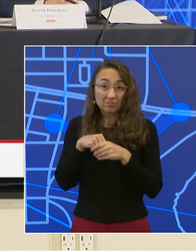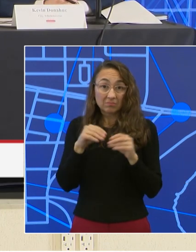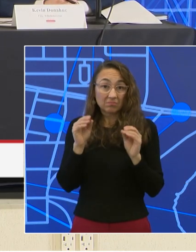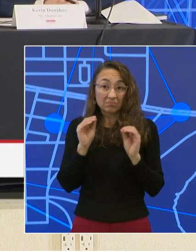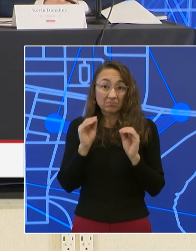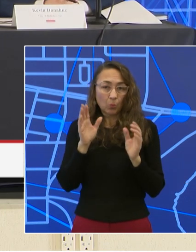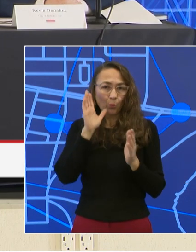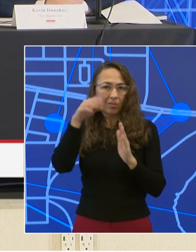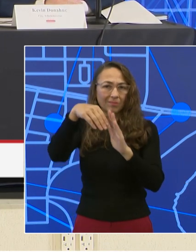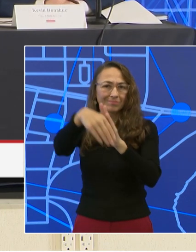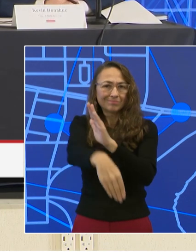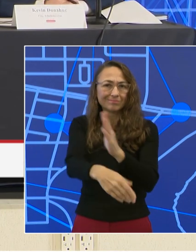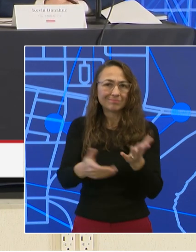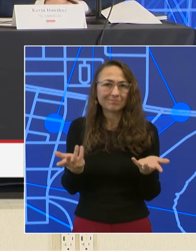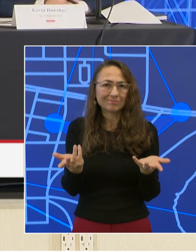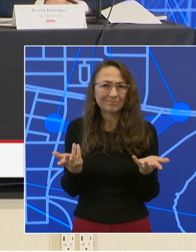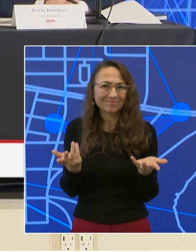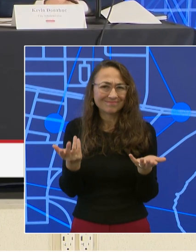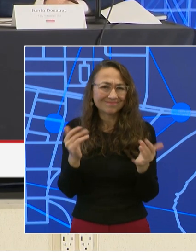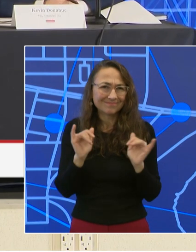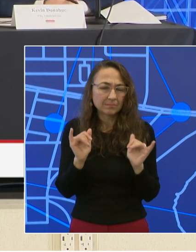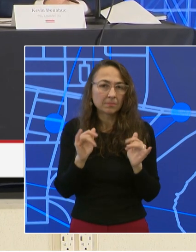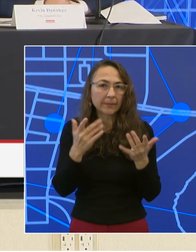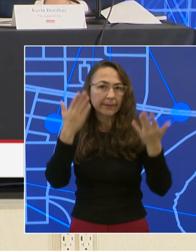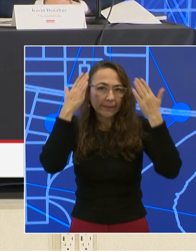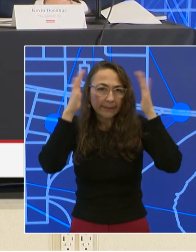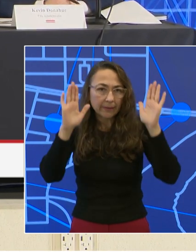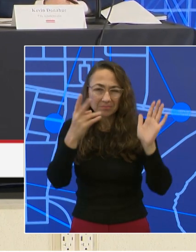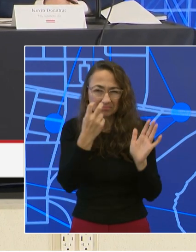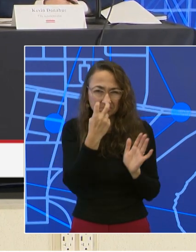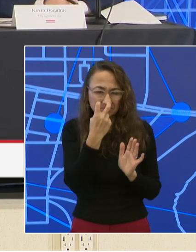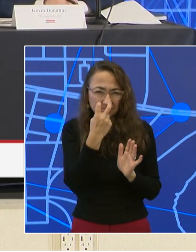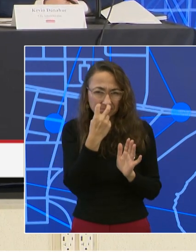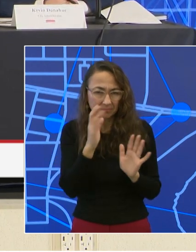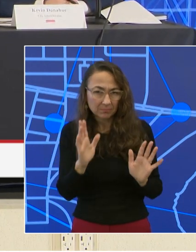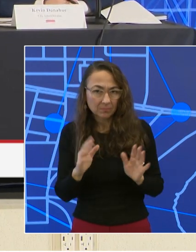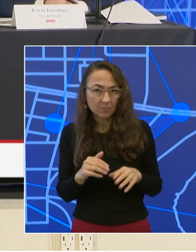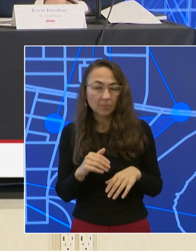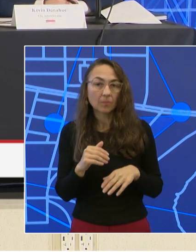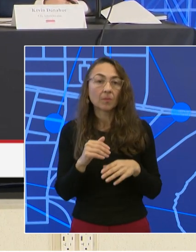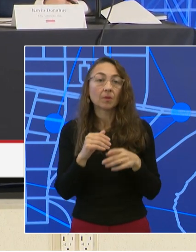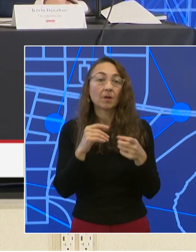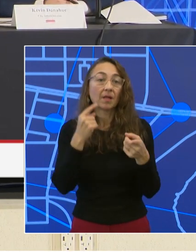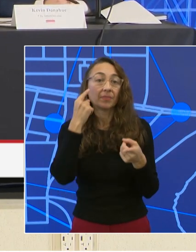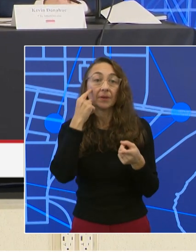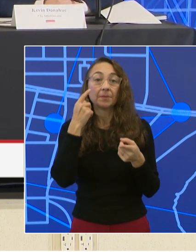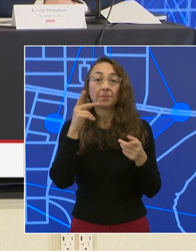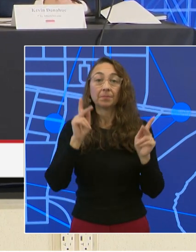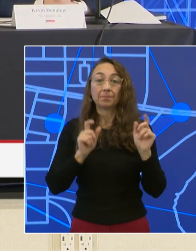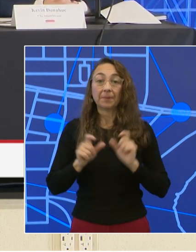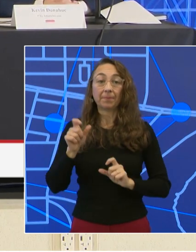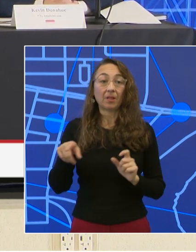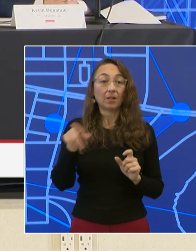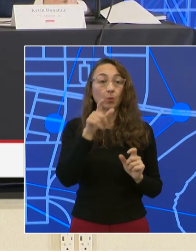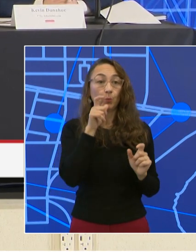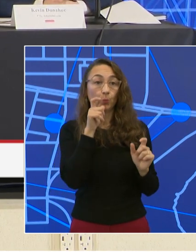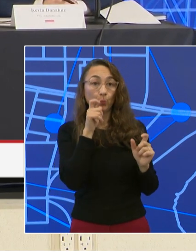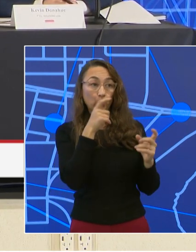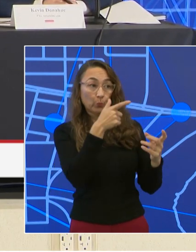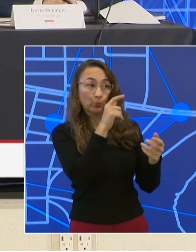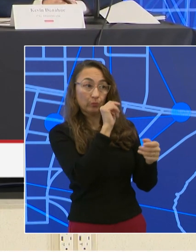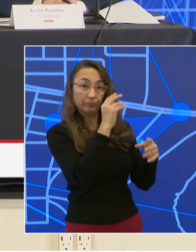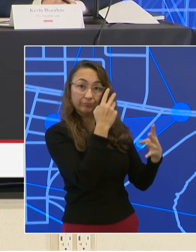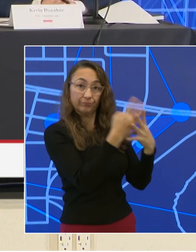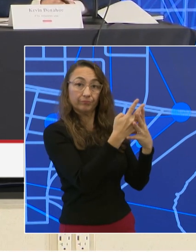why. I don't think so because I know that the people being held now and who are going to trial are the ones who are